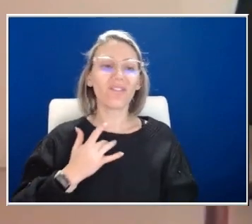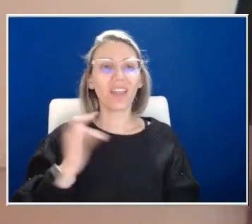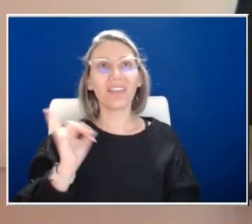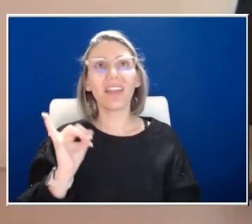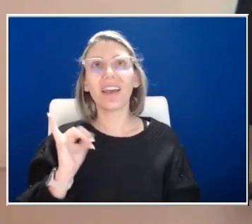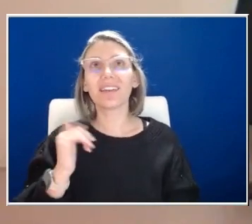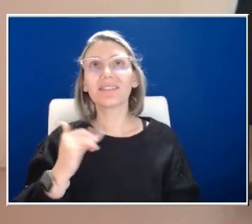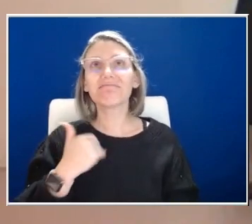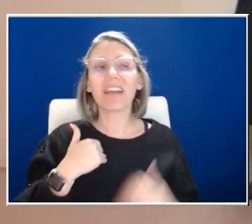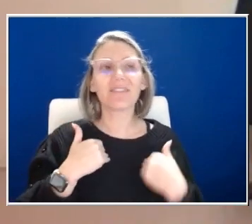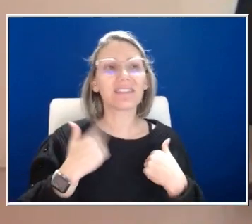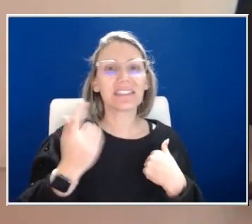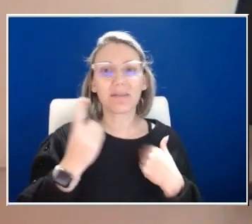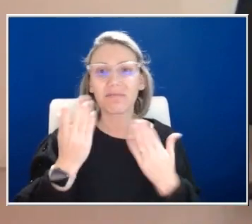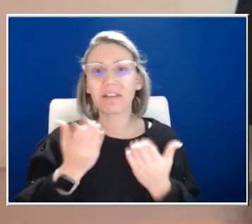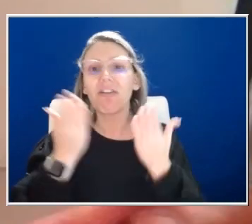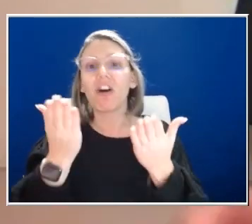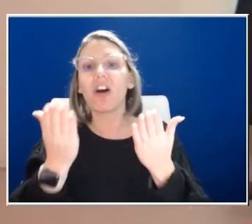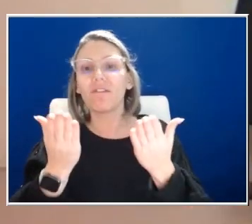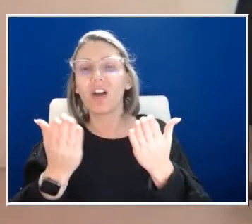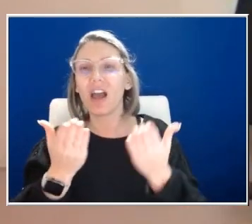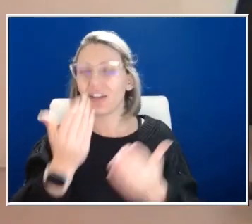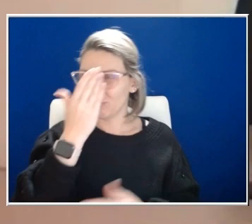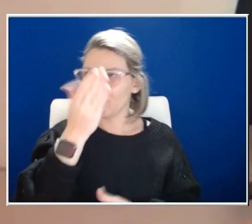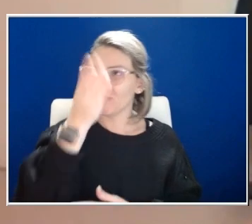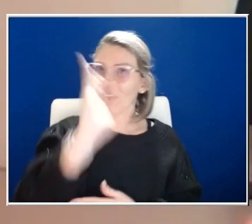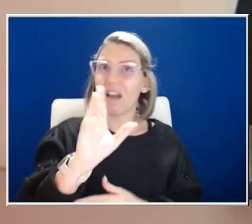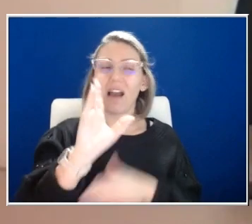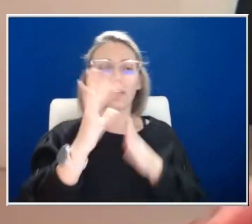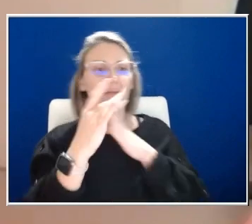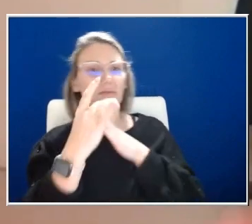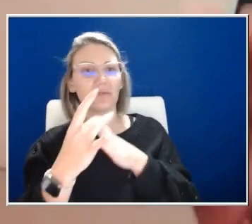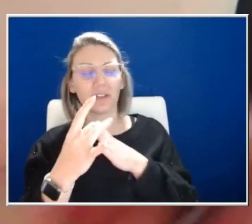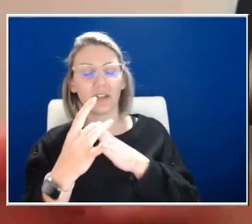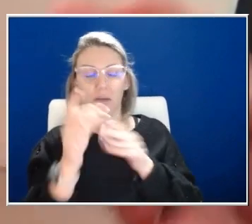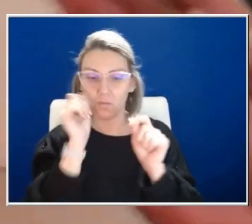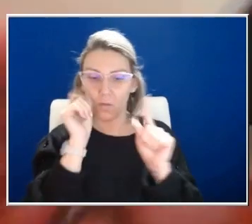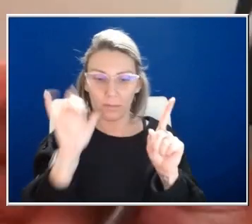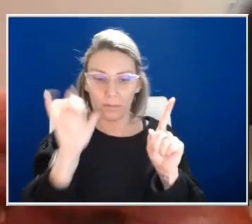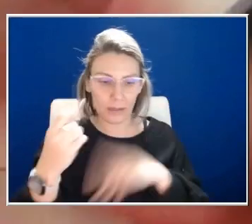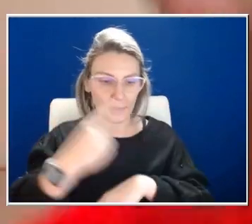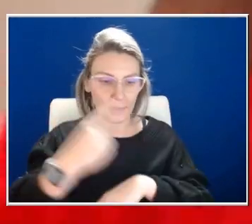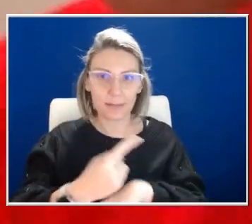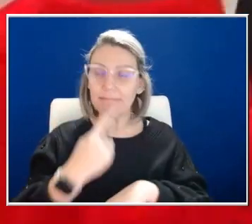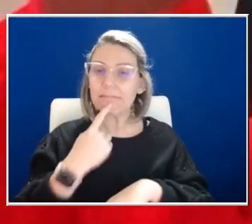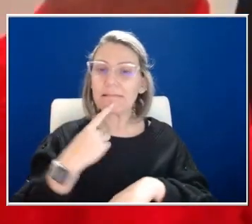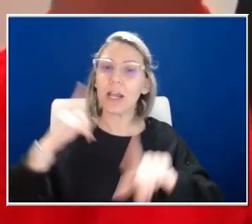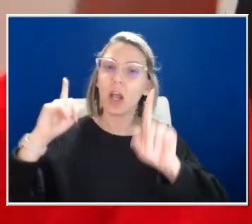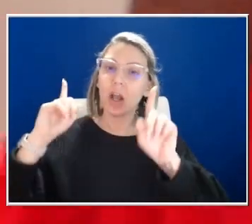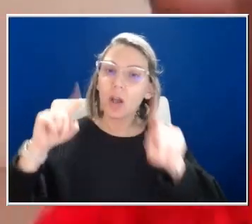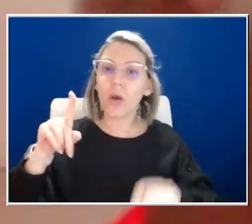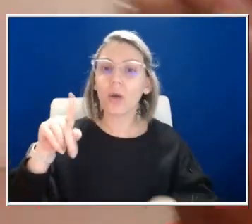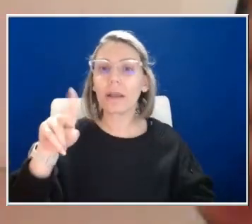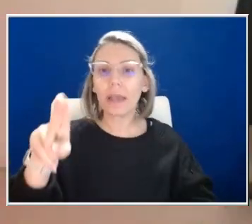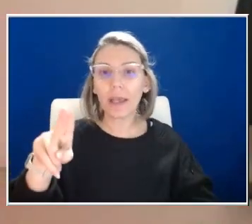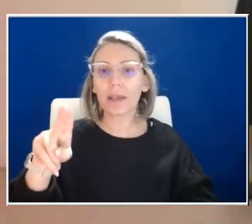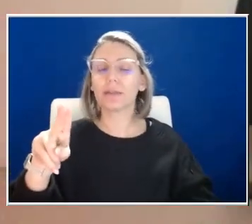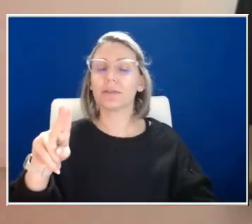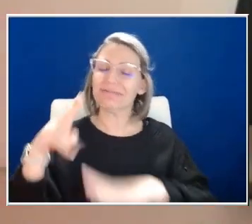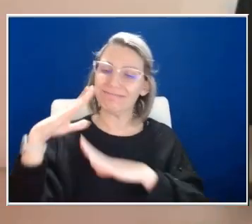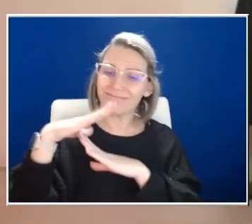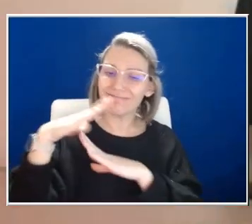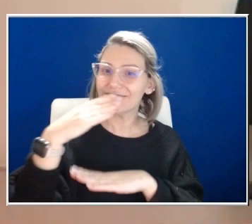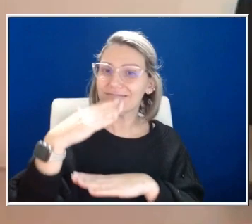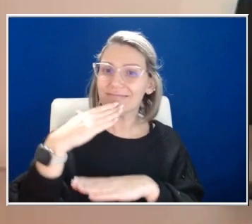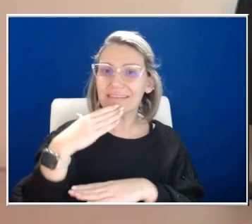offer, and I knew God was directing me because he woke me up that day and he said, go to KU, go to the top and let them know.